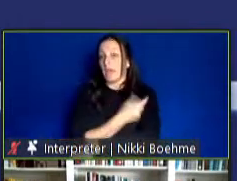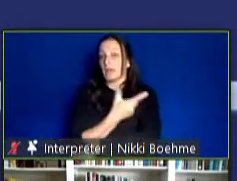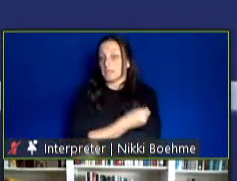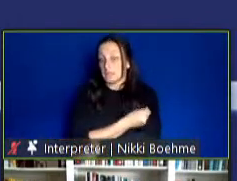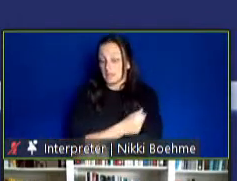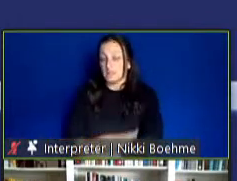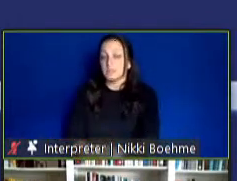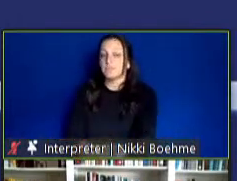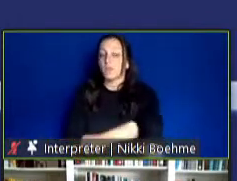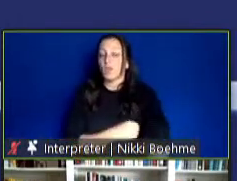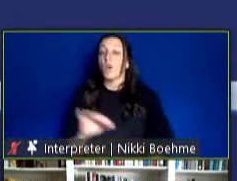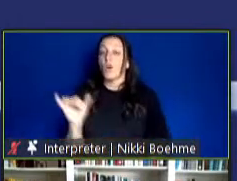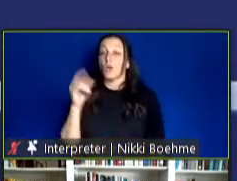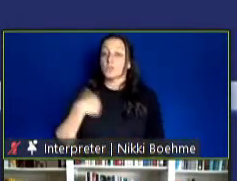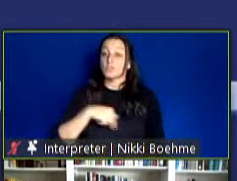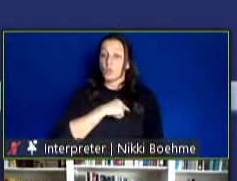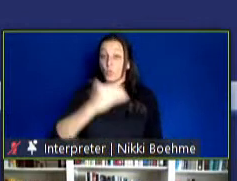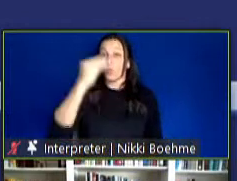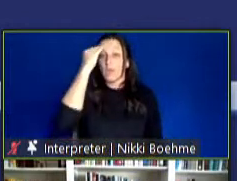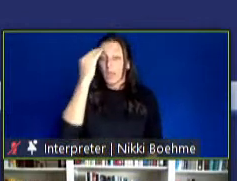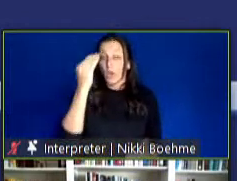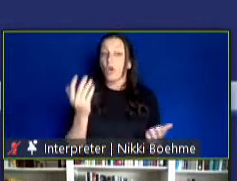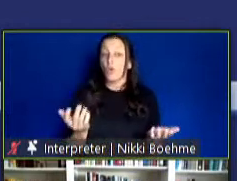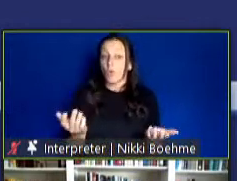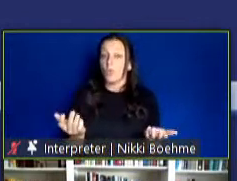know too that the expected